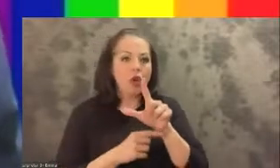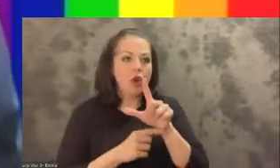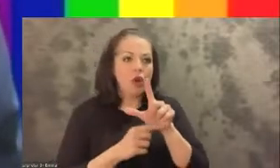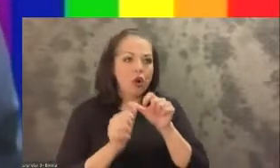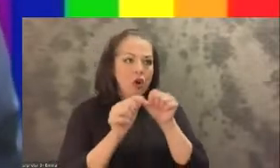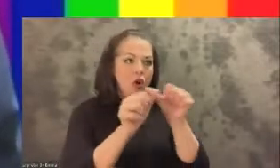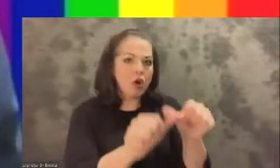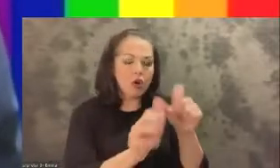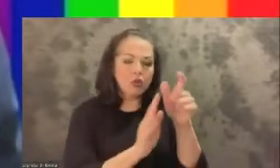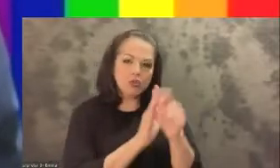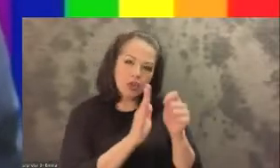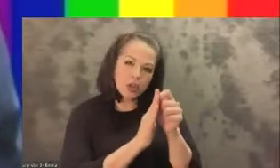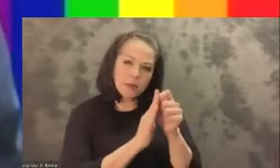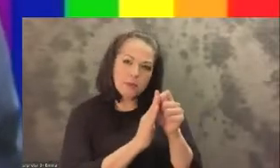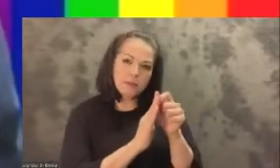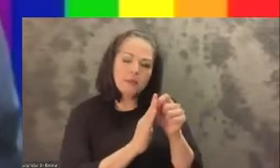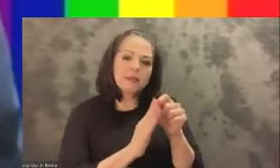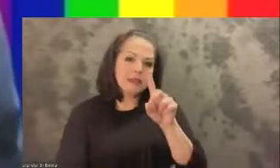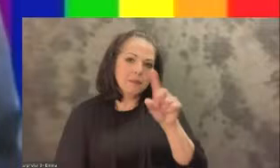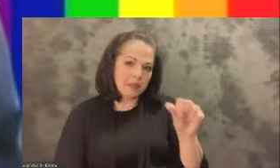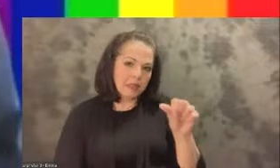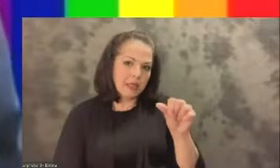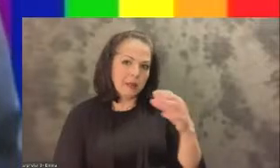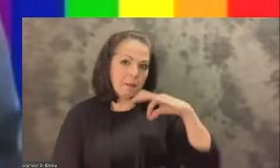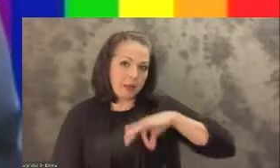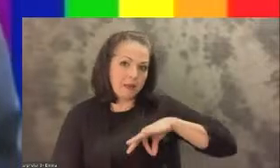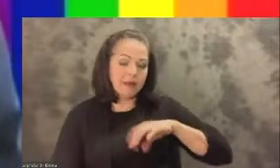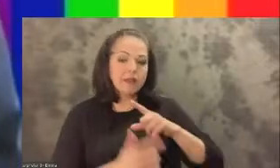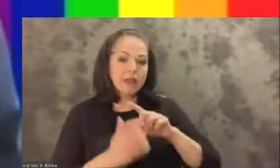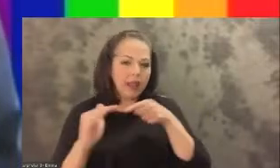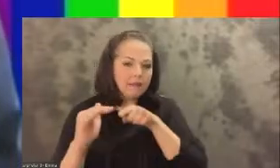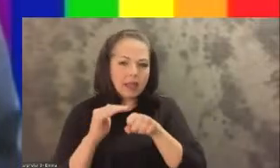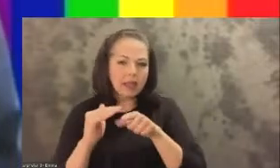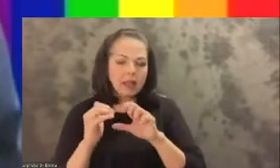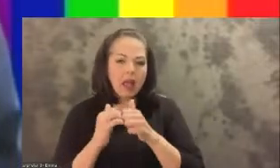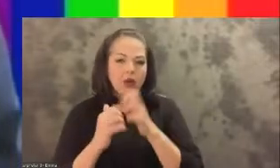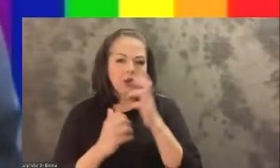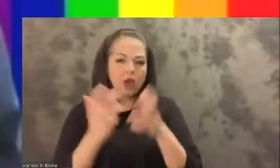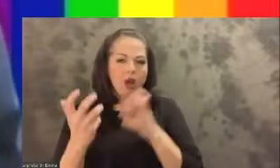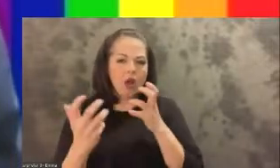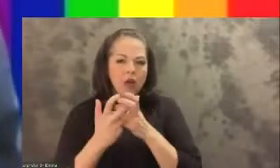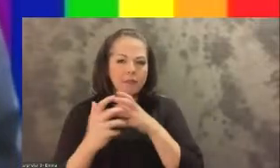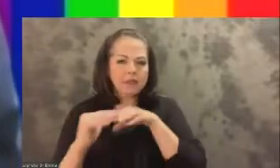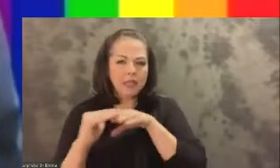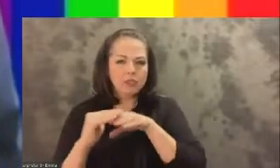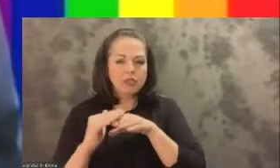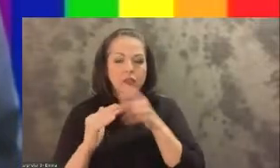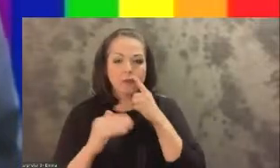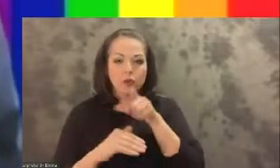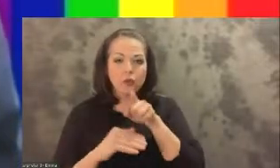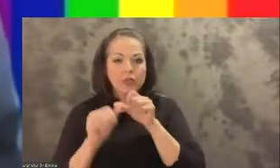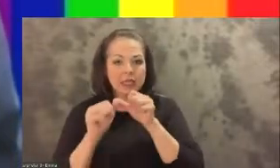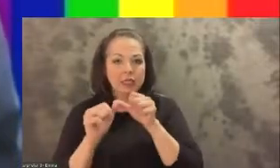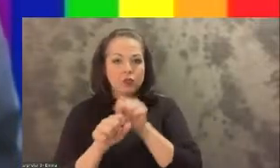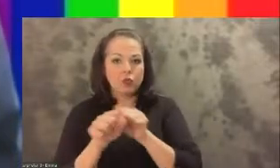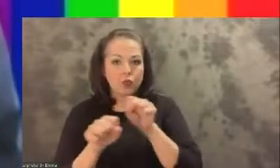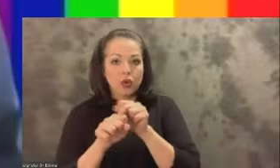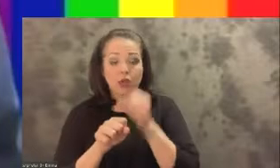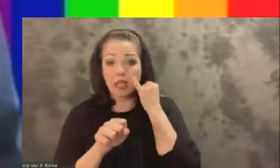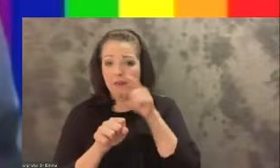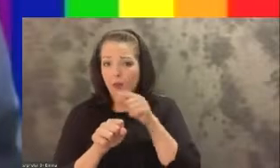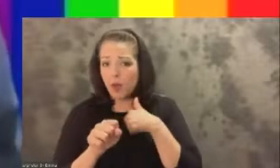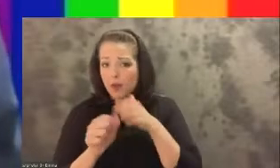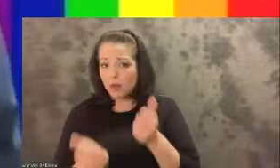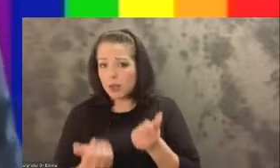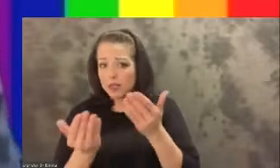benefits and navigating getting accommodations that you might need in order to be able to keep working, and if you have any recommendations for